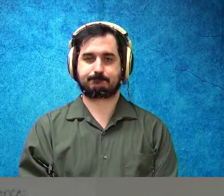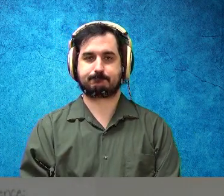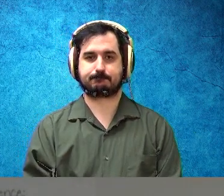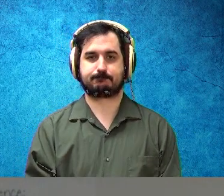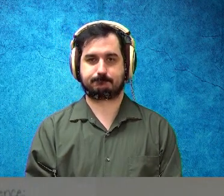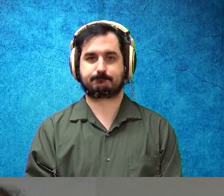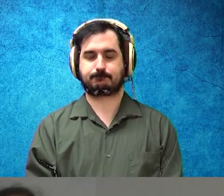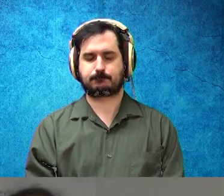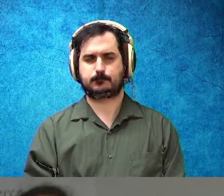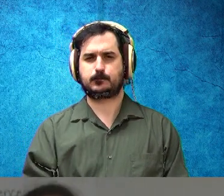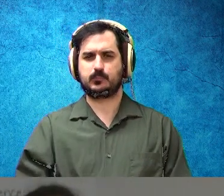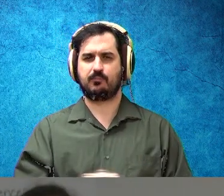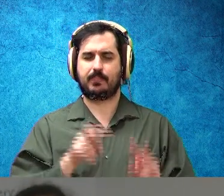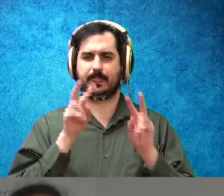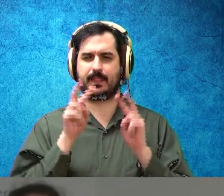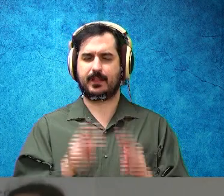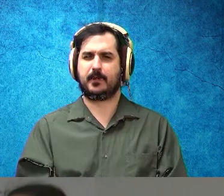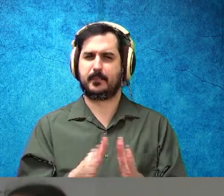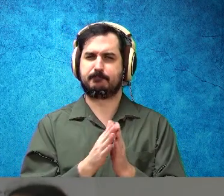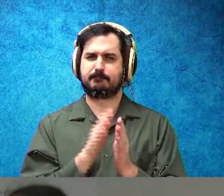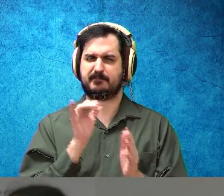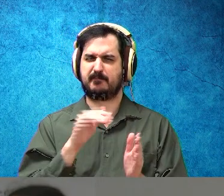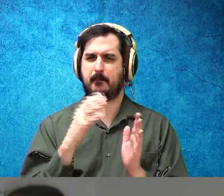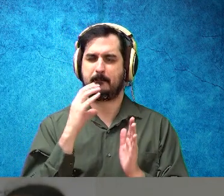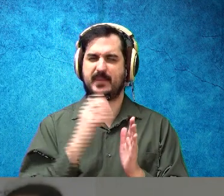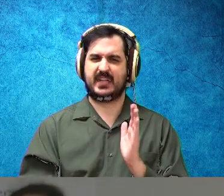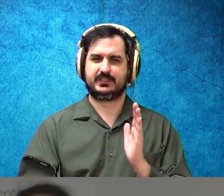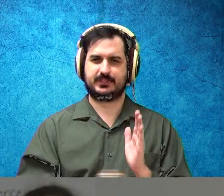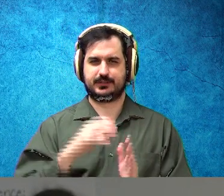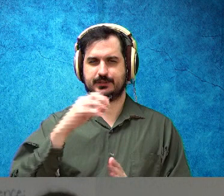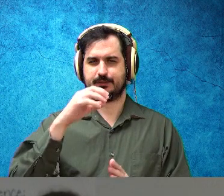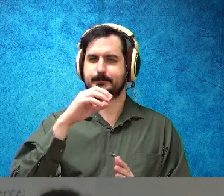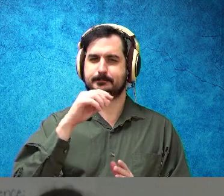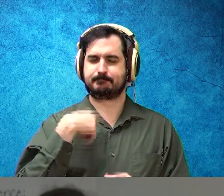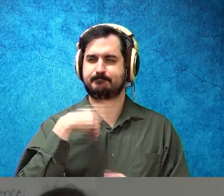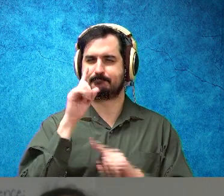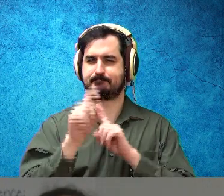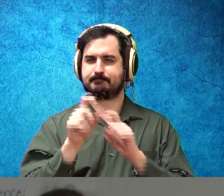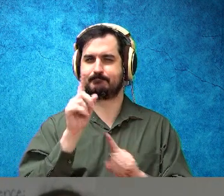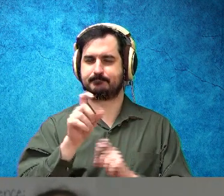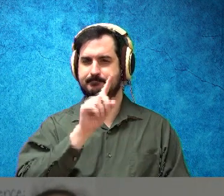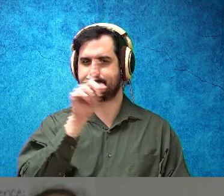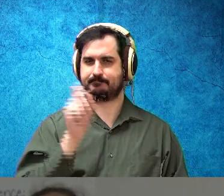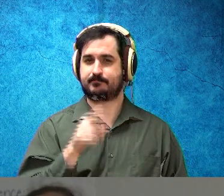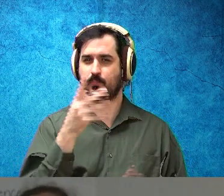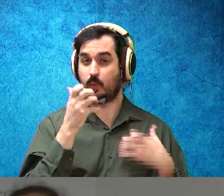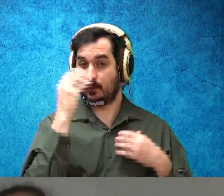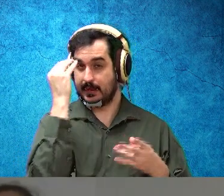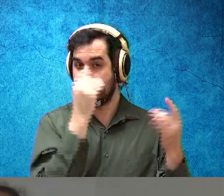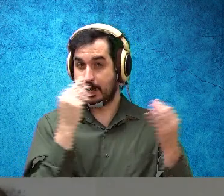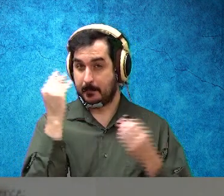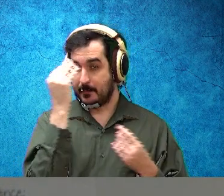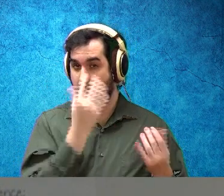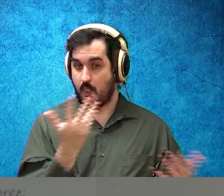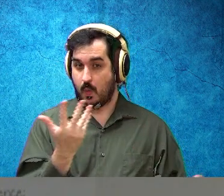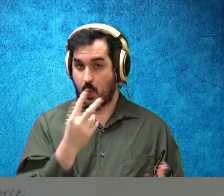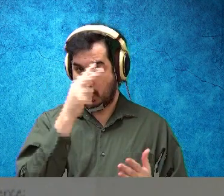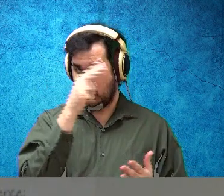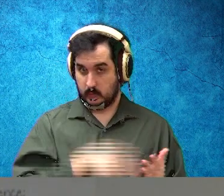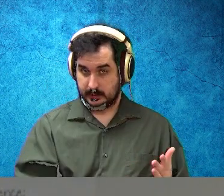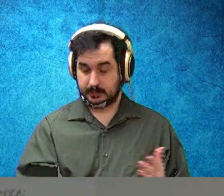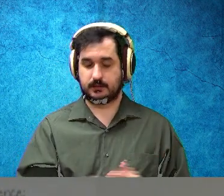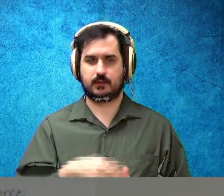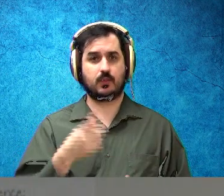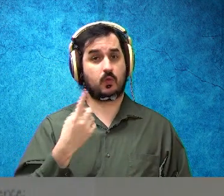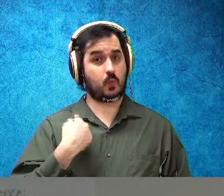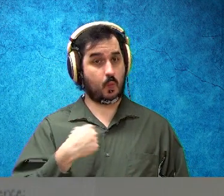I want to look at this passage and then we're going to ask some questions. I want you to think about what we're reading, because when we read, we have to think about